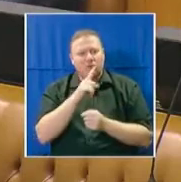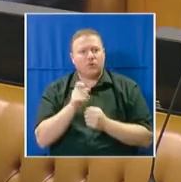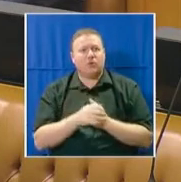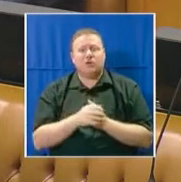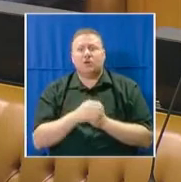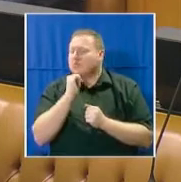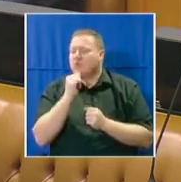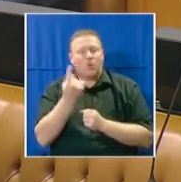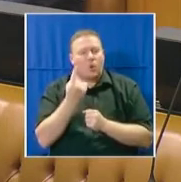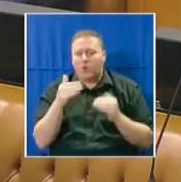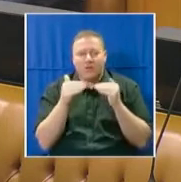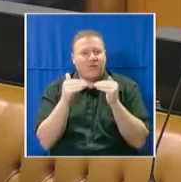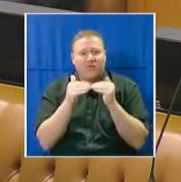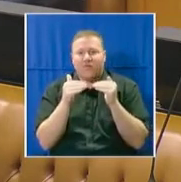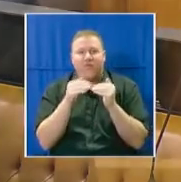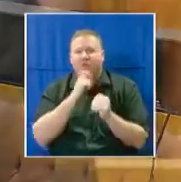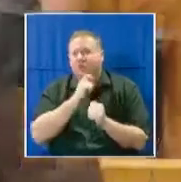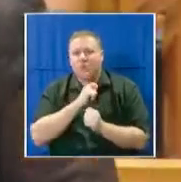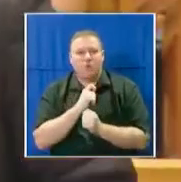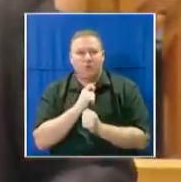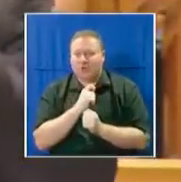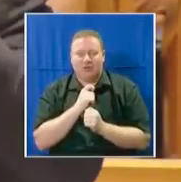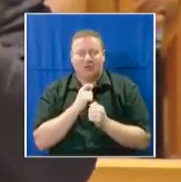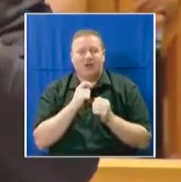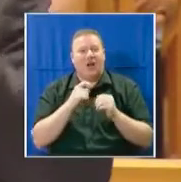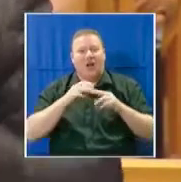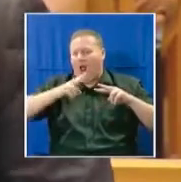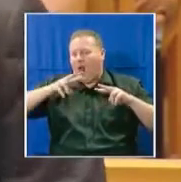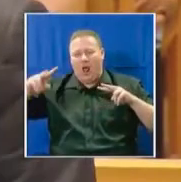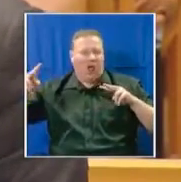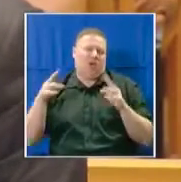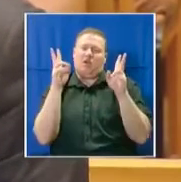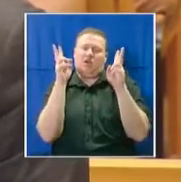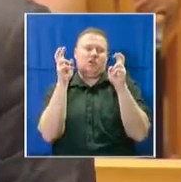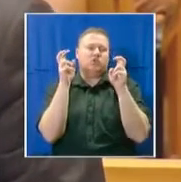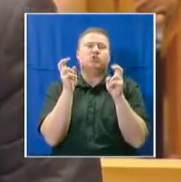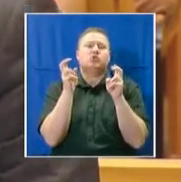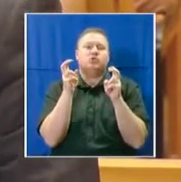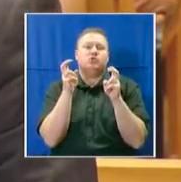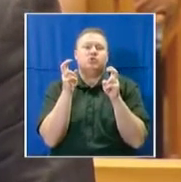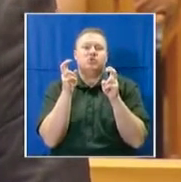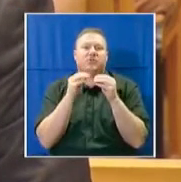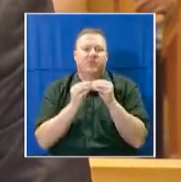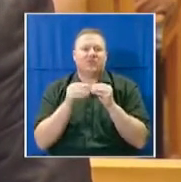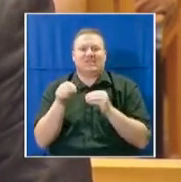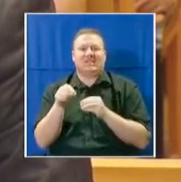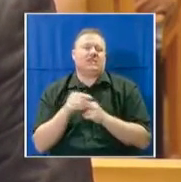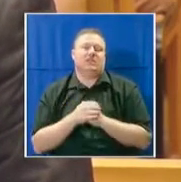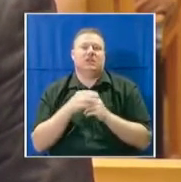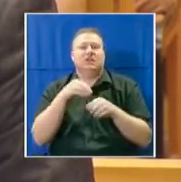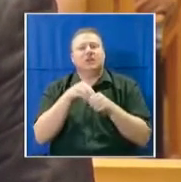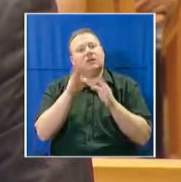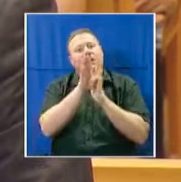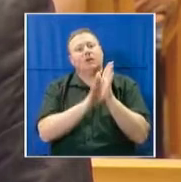of issues with the Copyright Amendment Bill which are being raised. And one of them